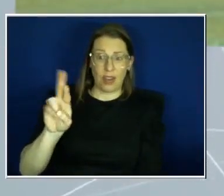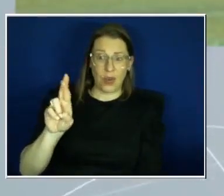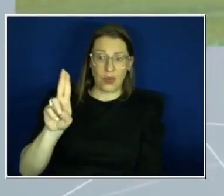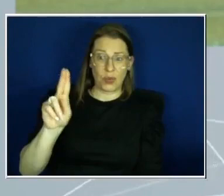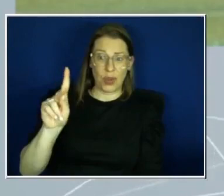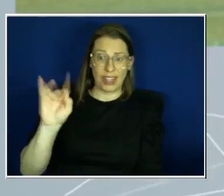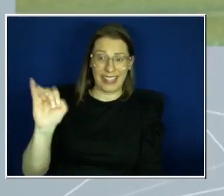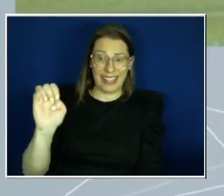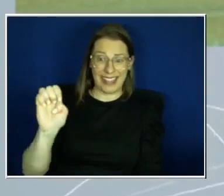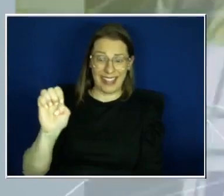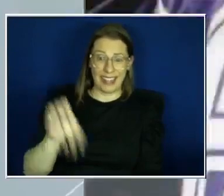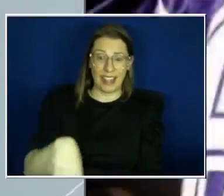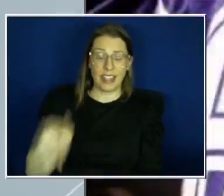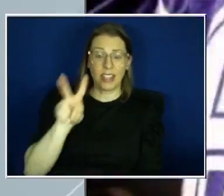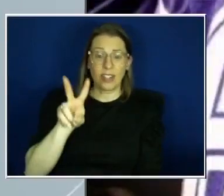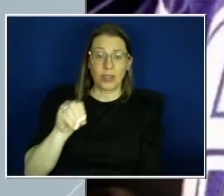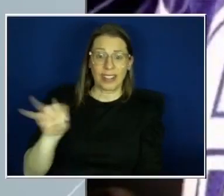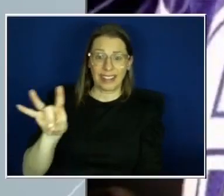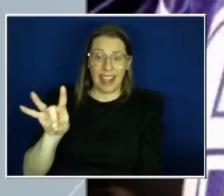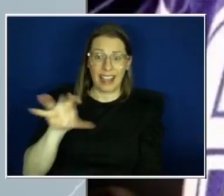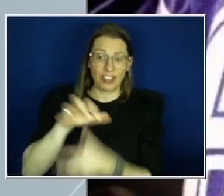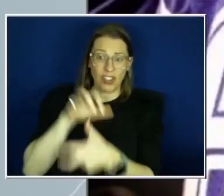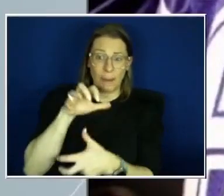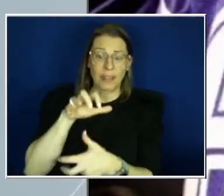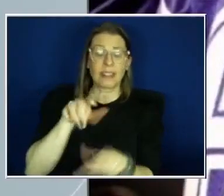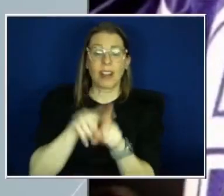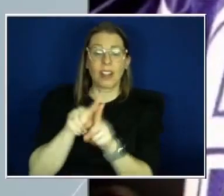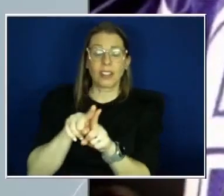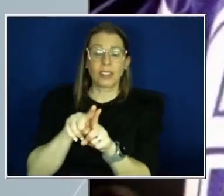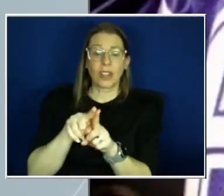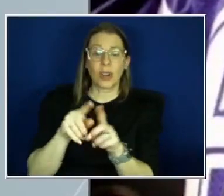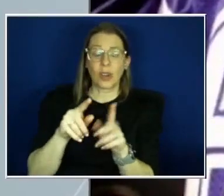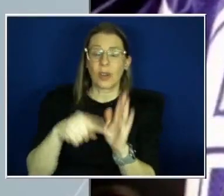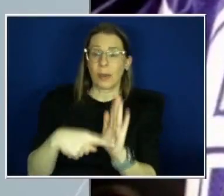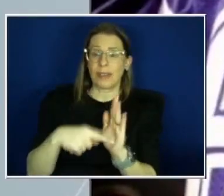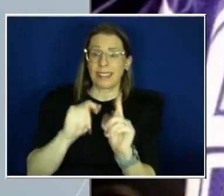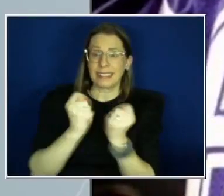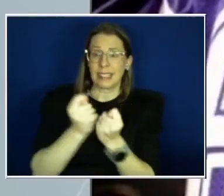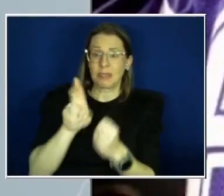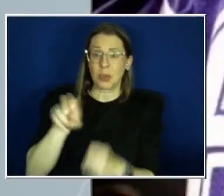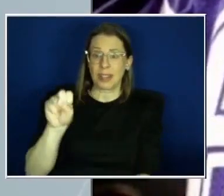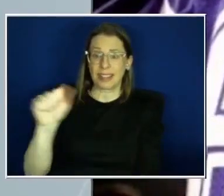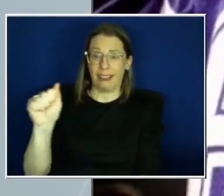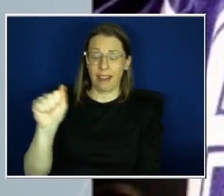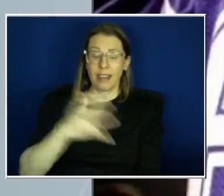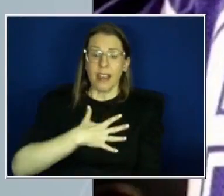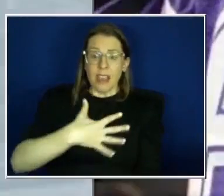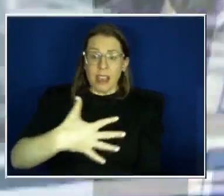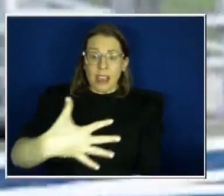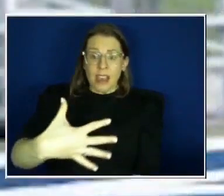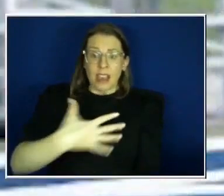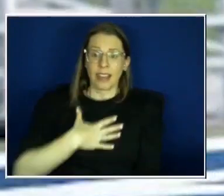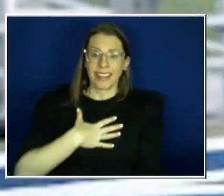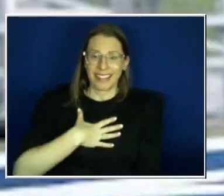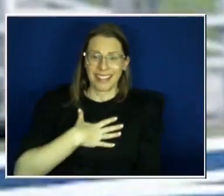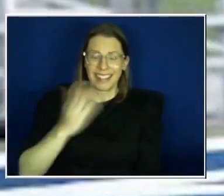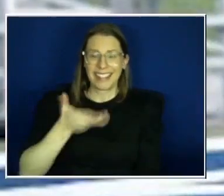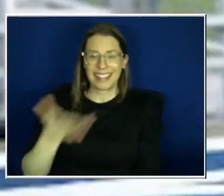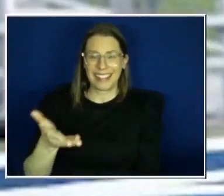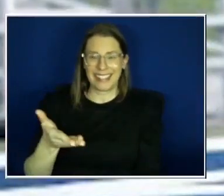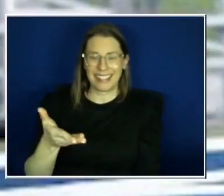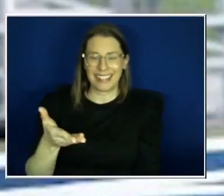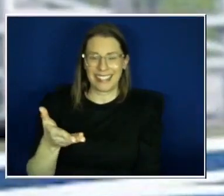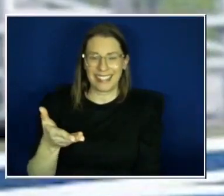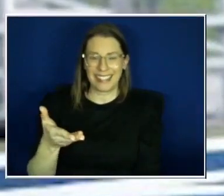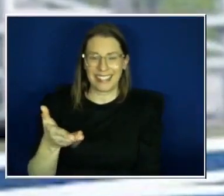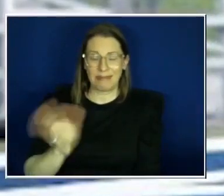in 2008. You also represented Team USA. I'm going to take a big deep breath now that I've introduced you. But back